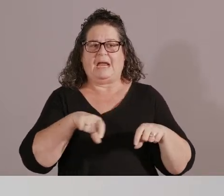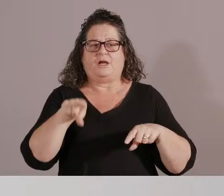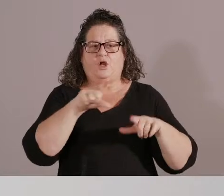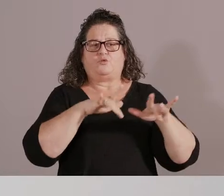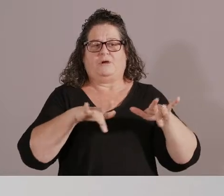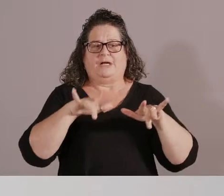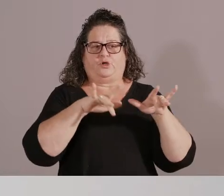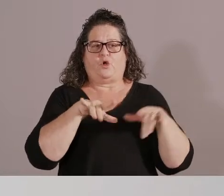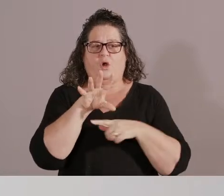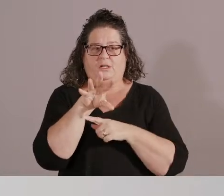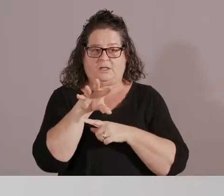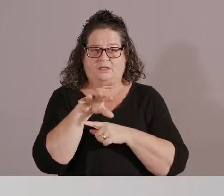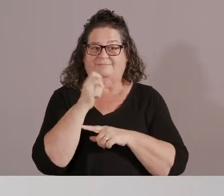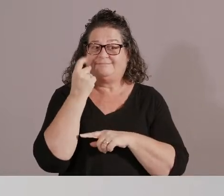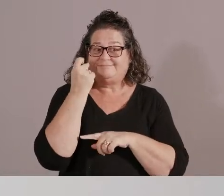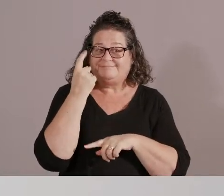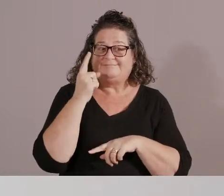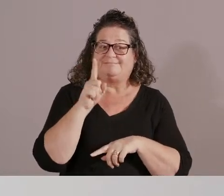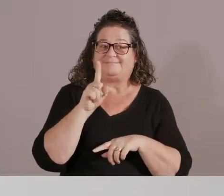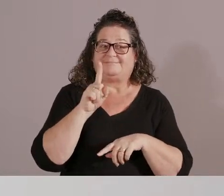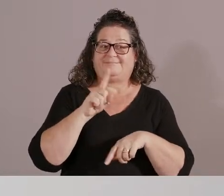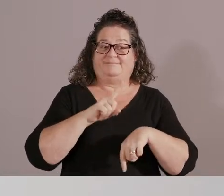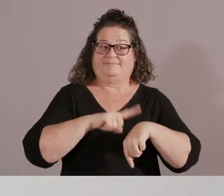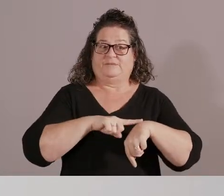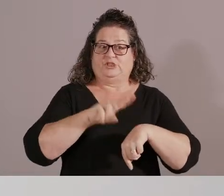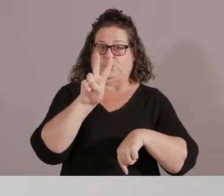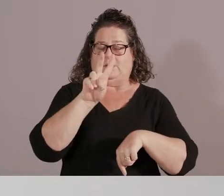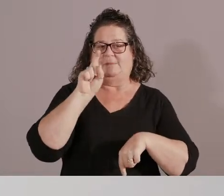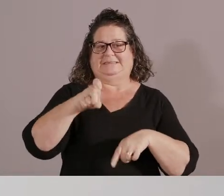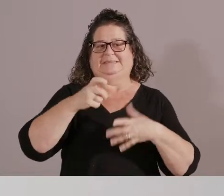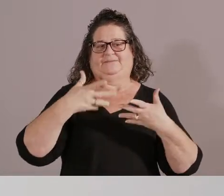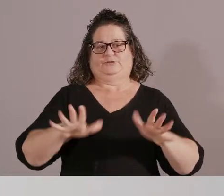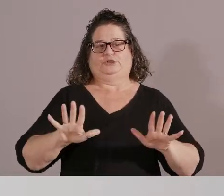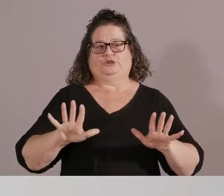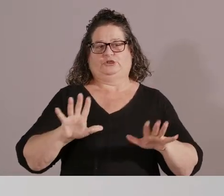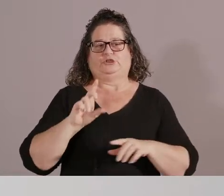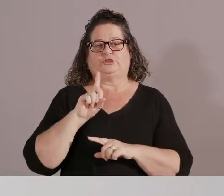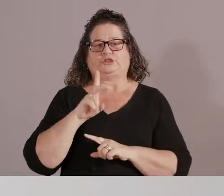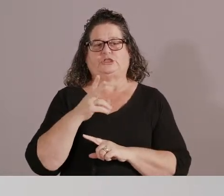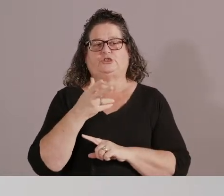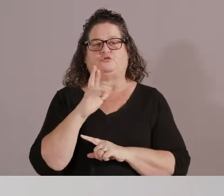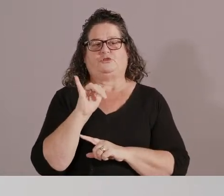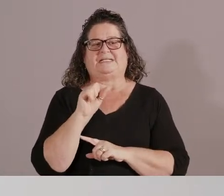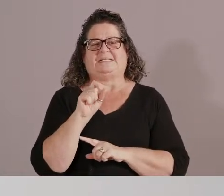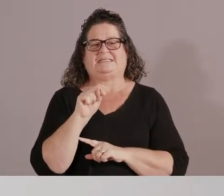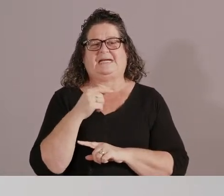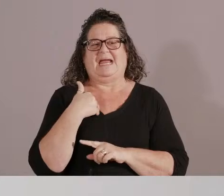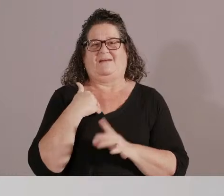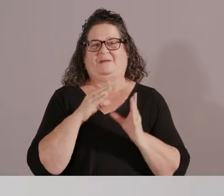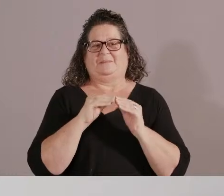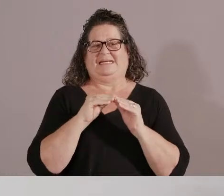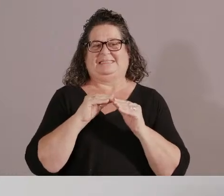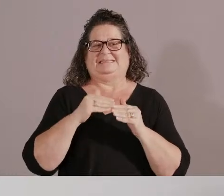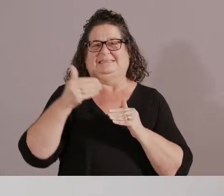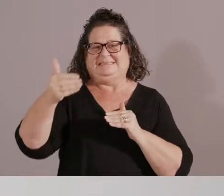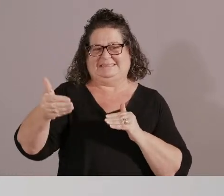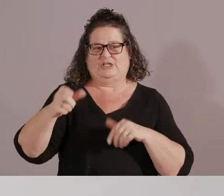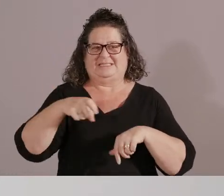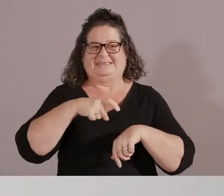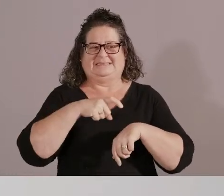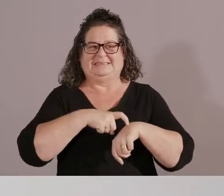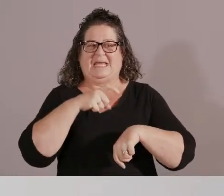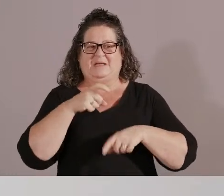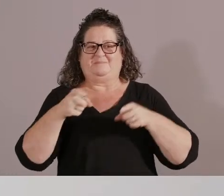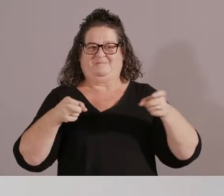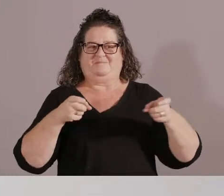advice is we have a hard stop at 2 o'clock today. Dr. Christ has a meeting and is managing a pandemic, so how many questions we get through will depend